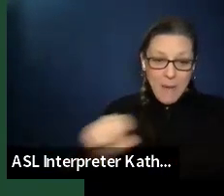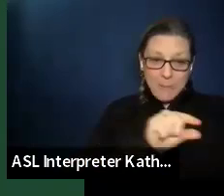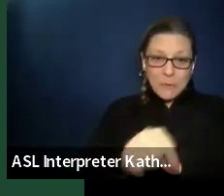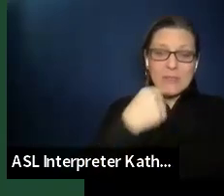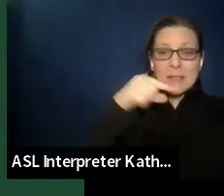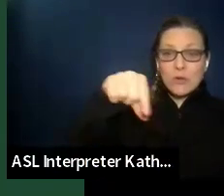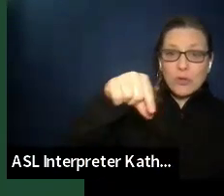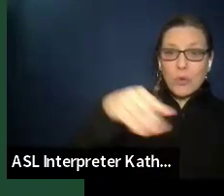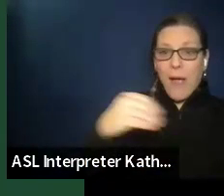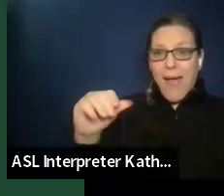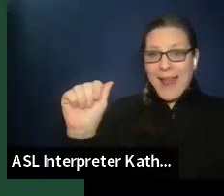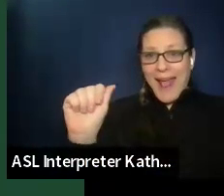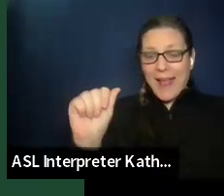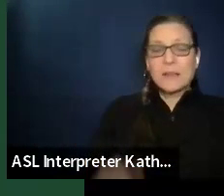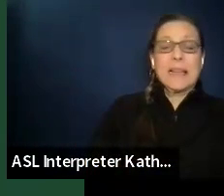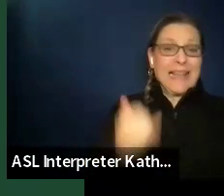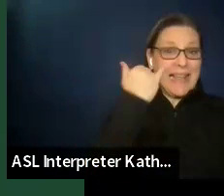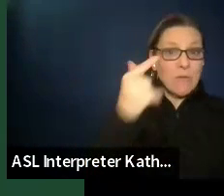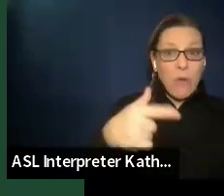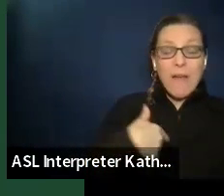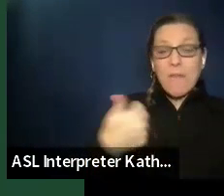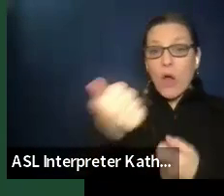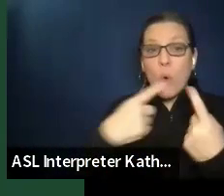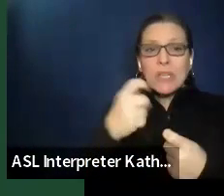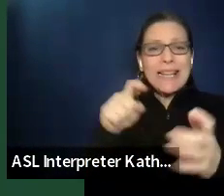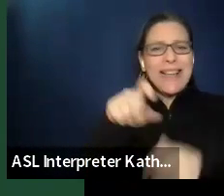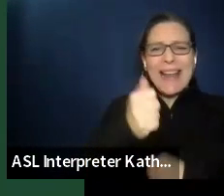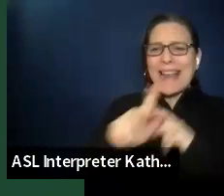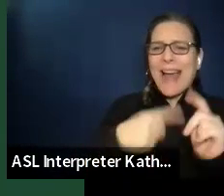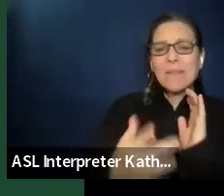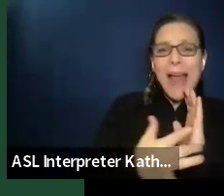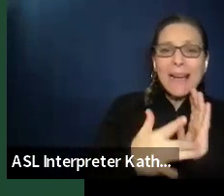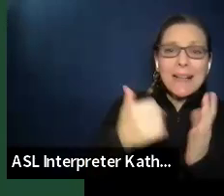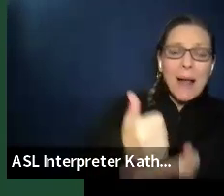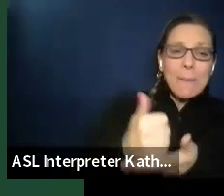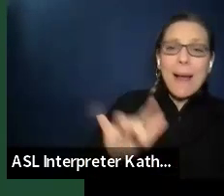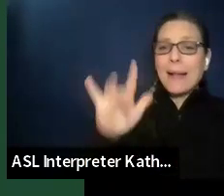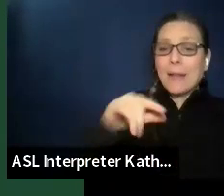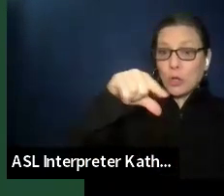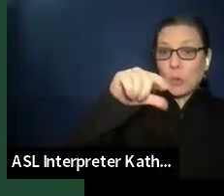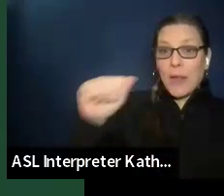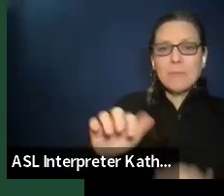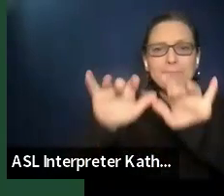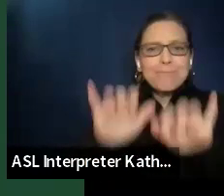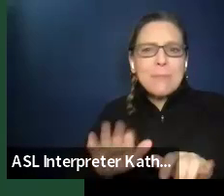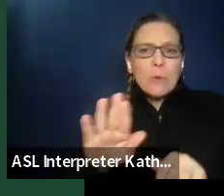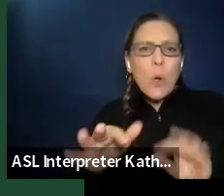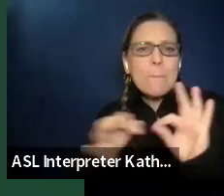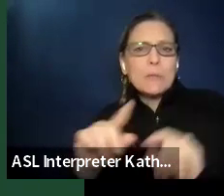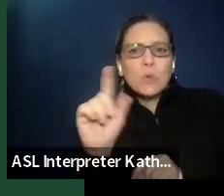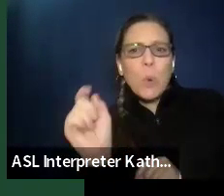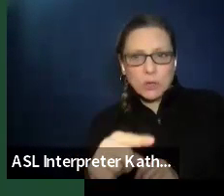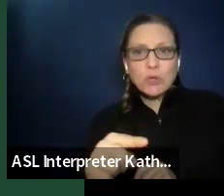for Q&A. If you have a question or need technical assistance, simply click Q&A and type your message into the box